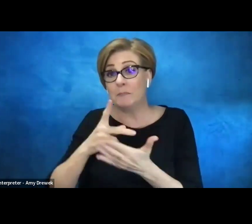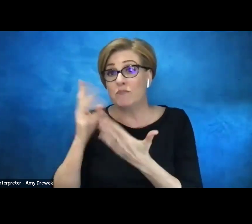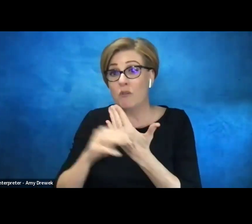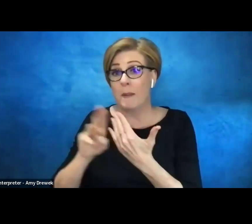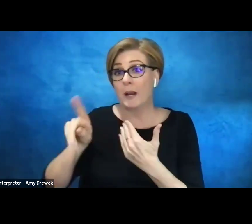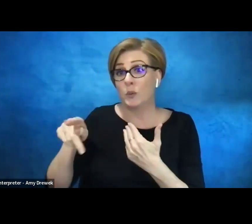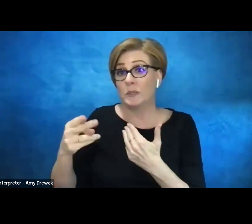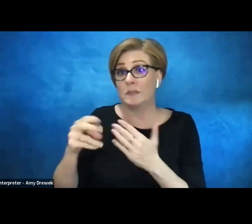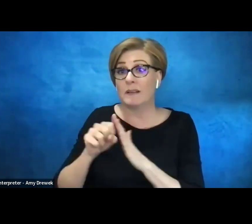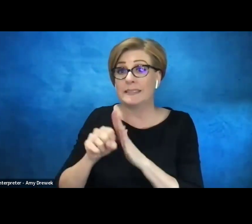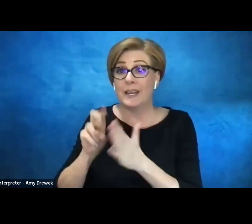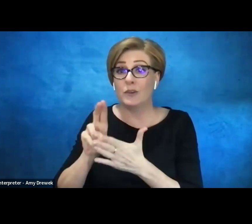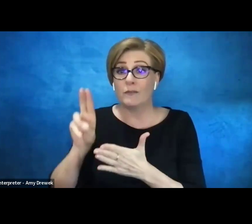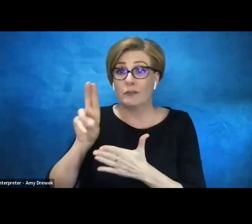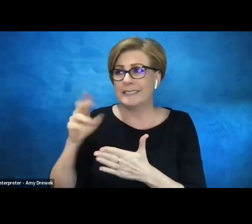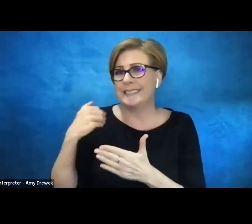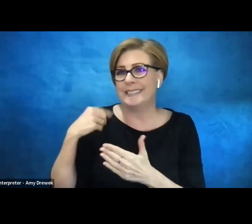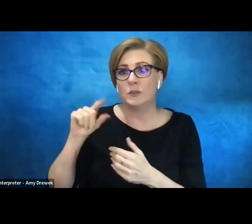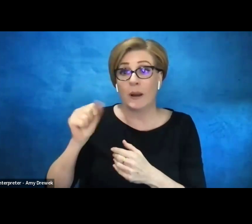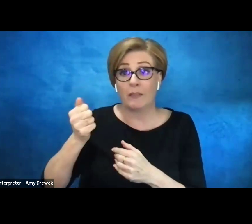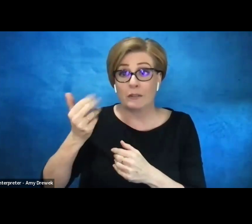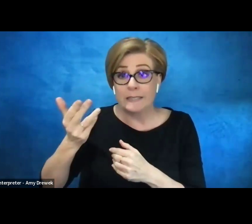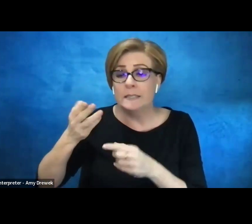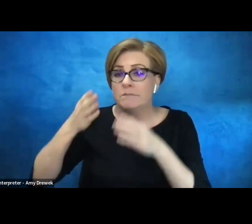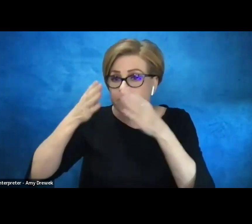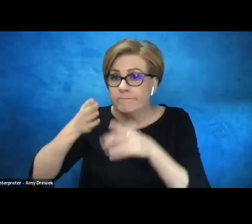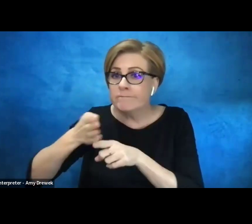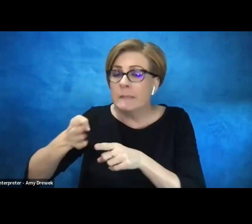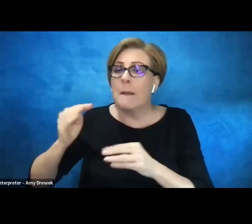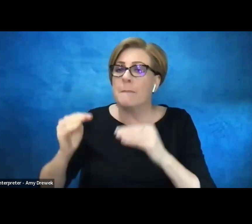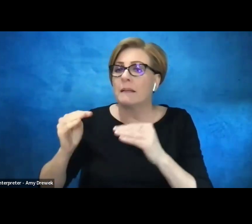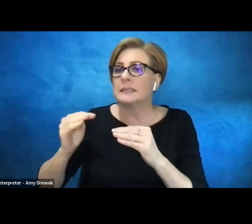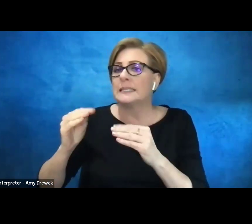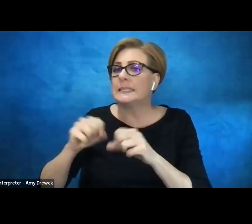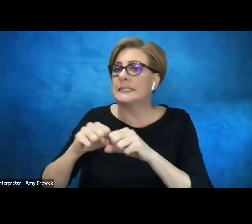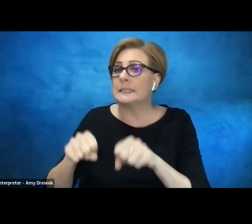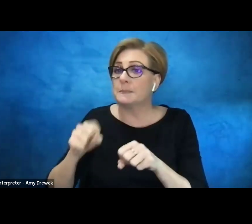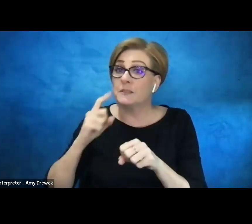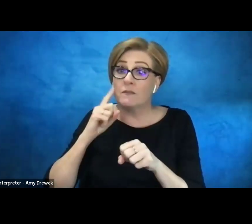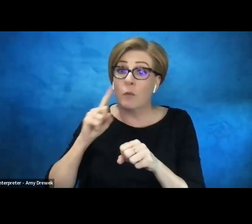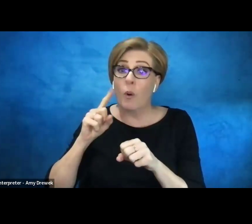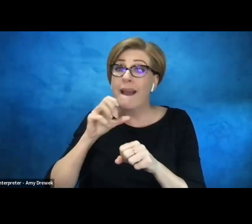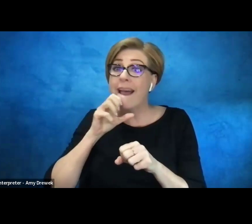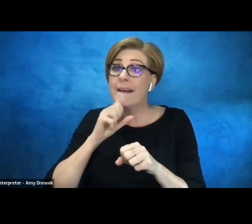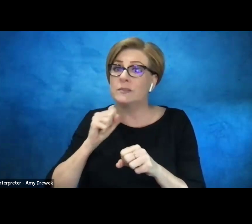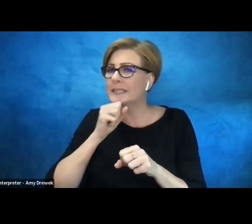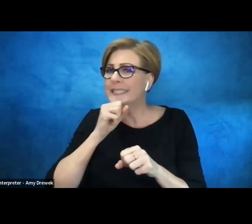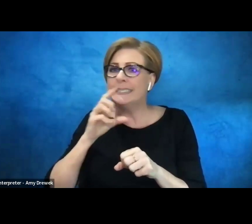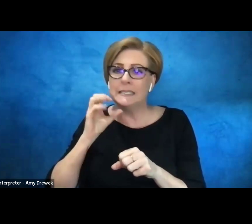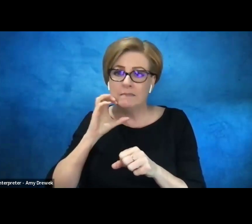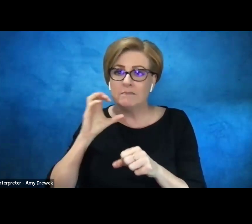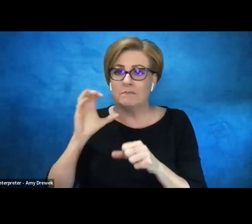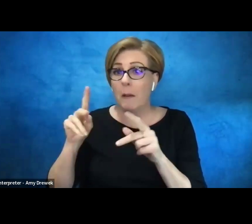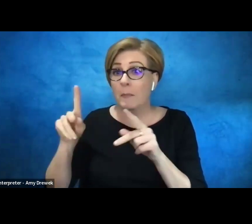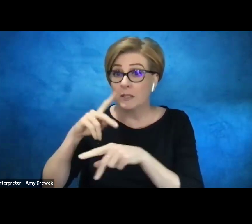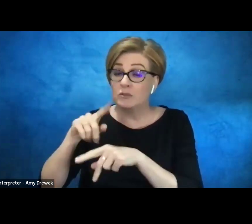State University in 2013 with a focus on balance systems in the elderly population. He has been a physical therapist